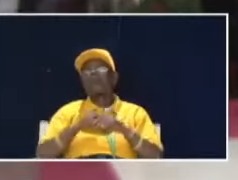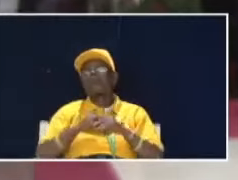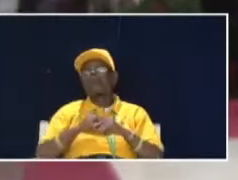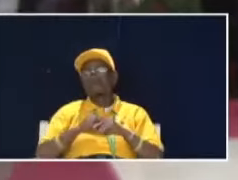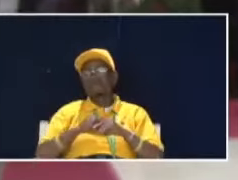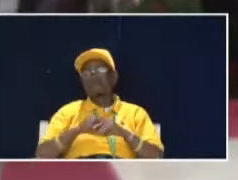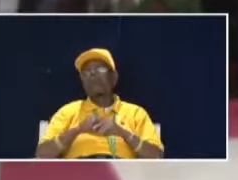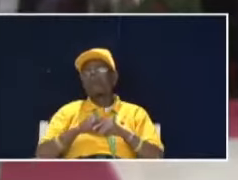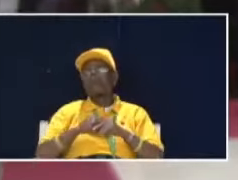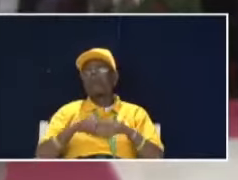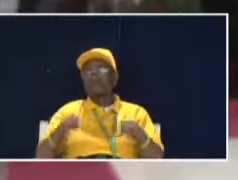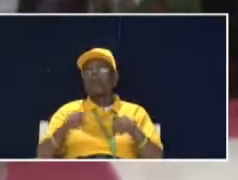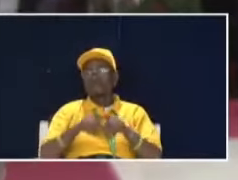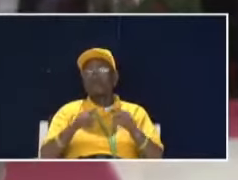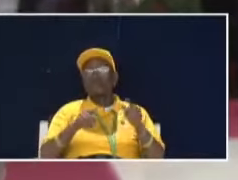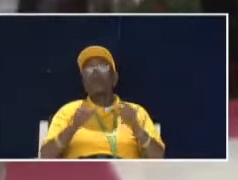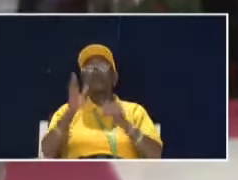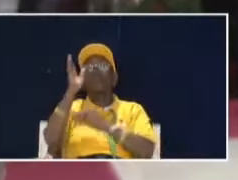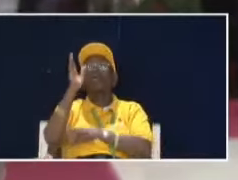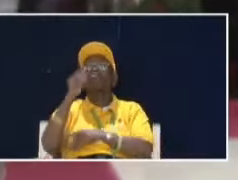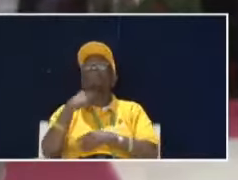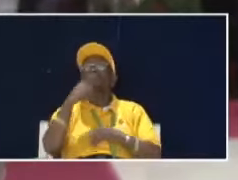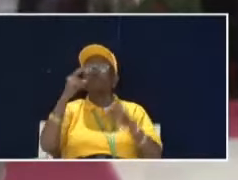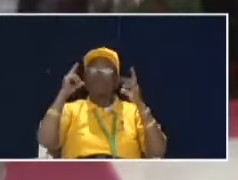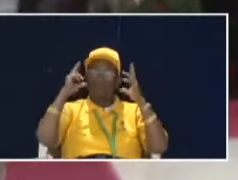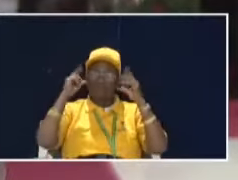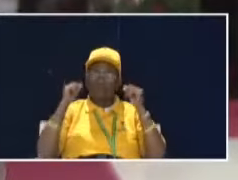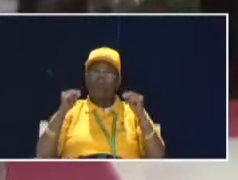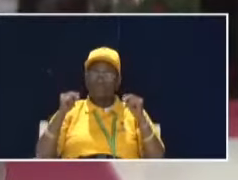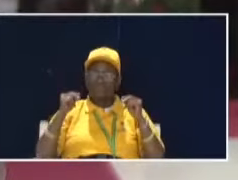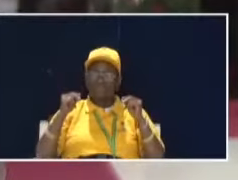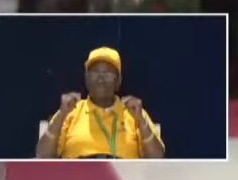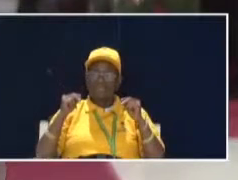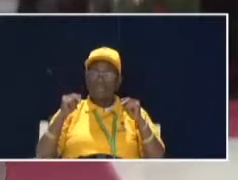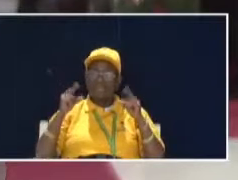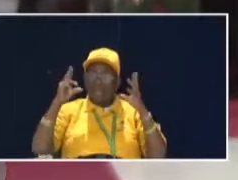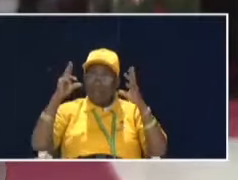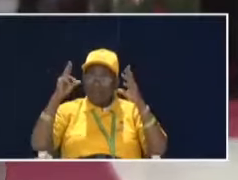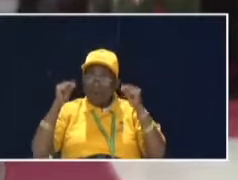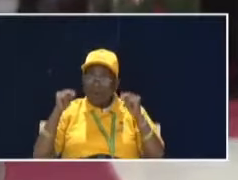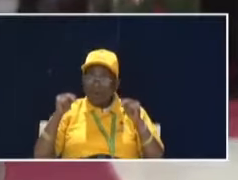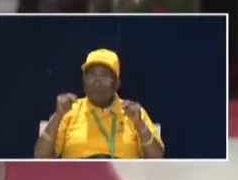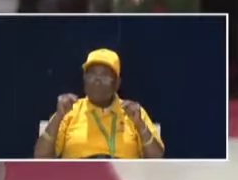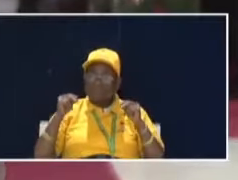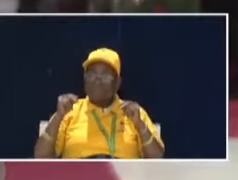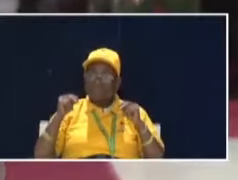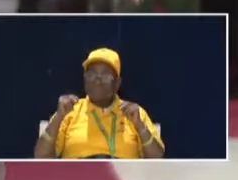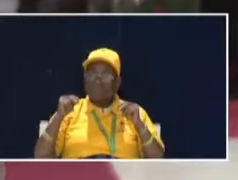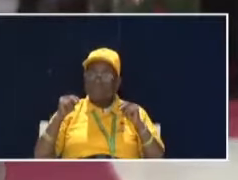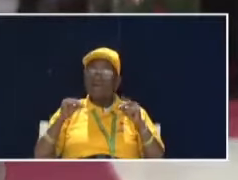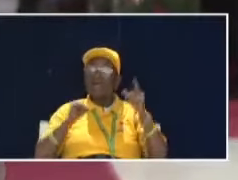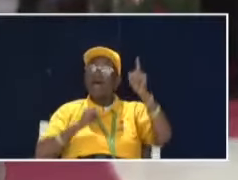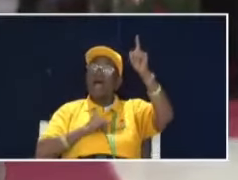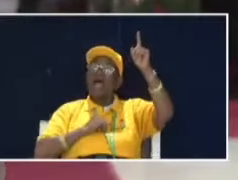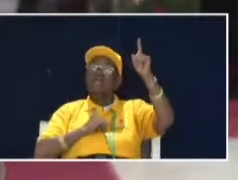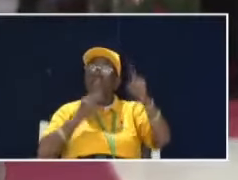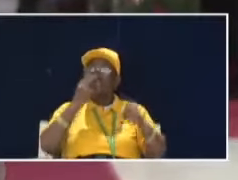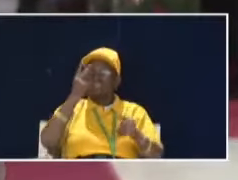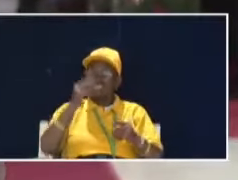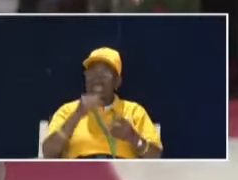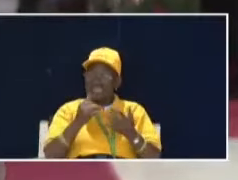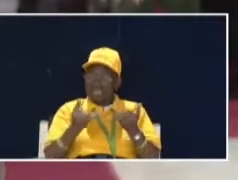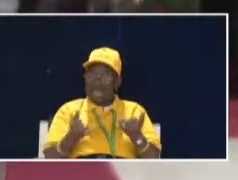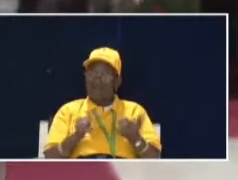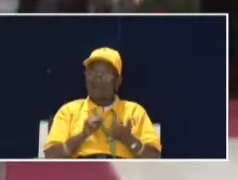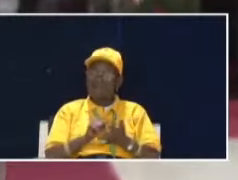So the Lord said to Moses, hey, Moses, I see now that I've